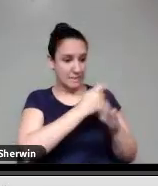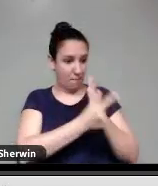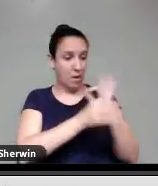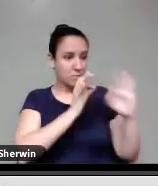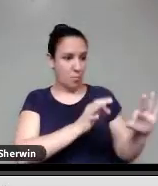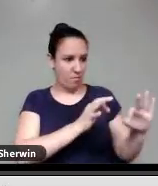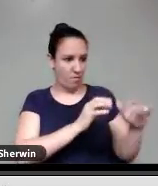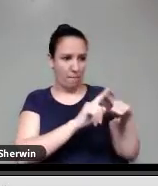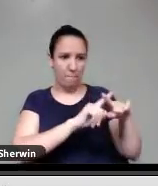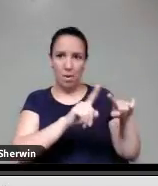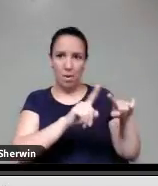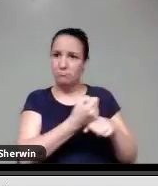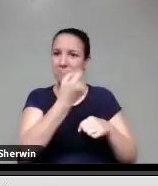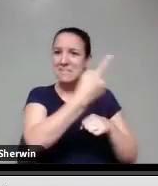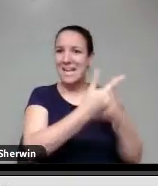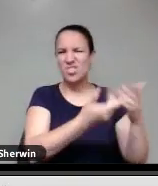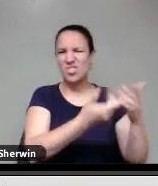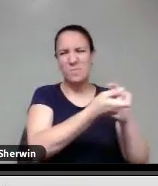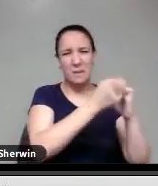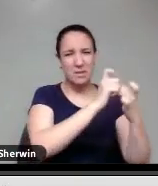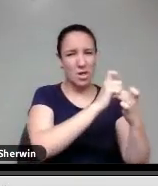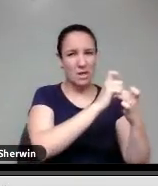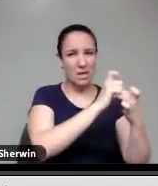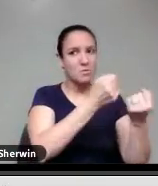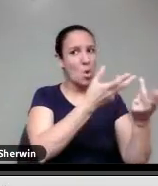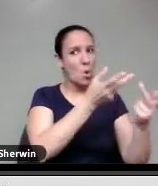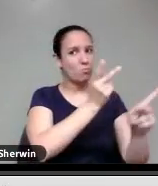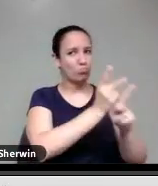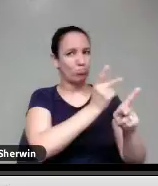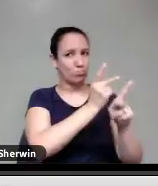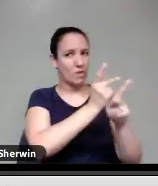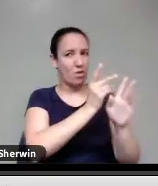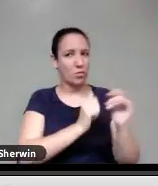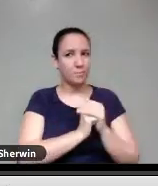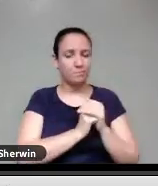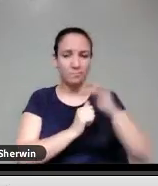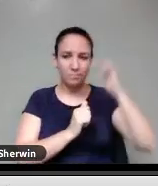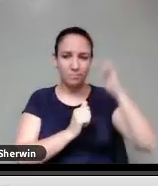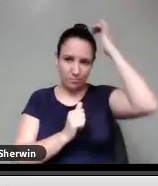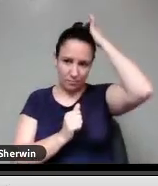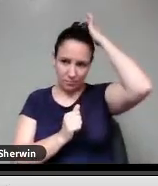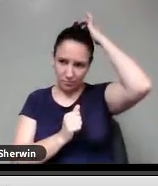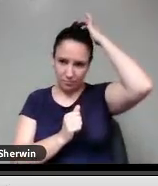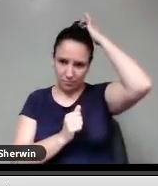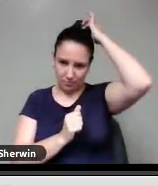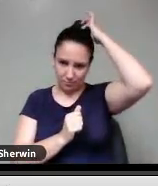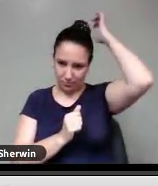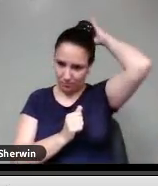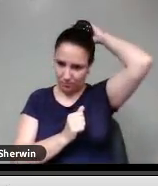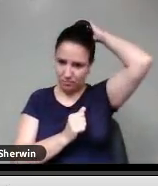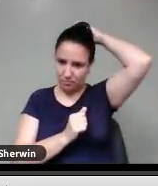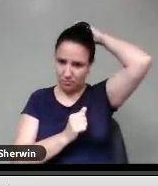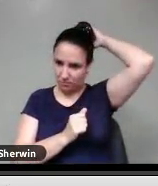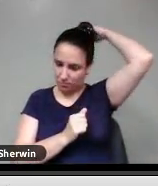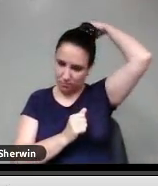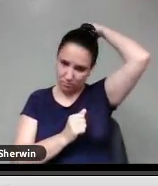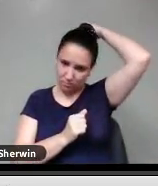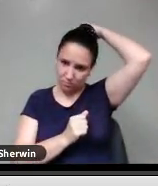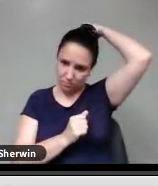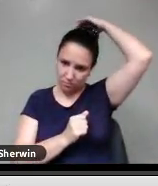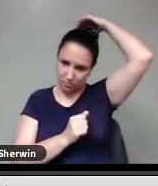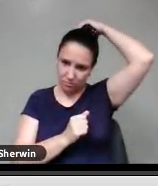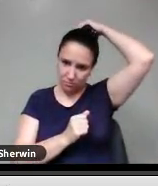but next year that could change, couldn't it? So we have to be careful of how long we decide these comments are going to